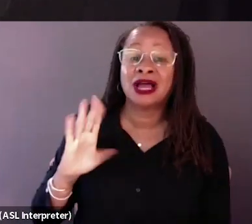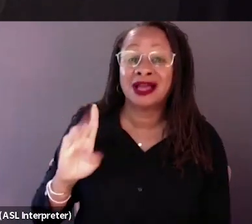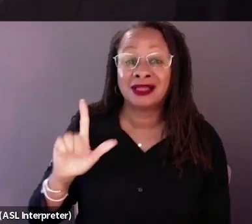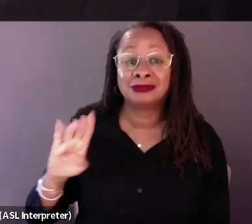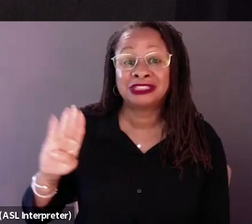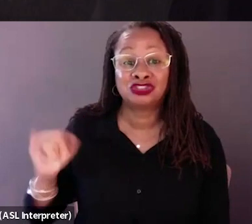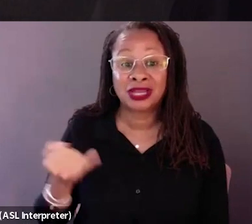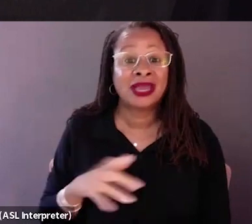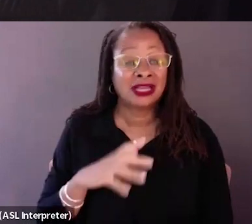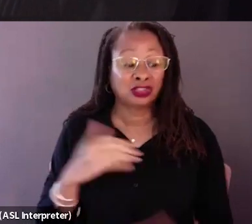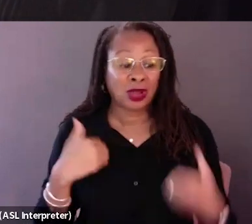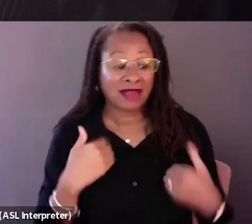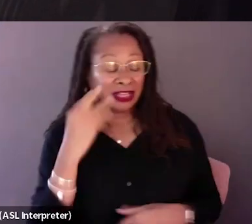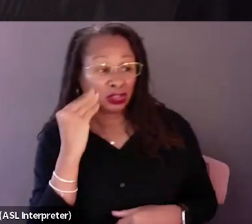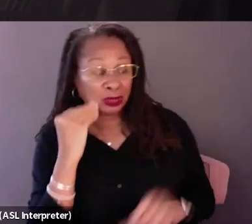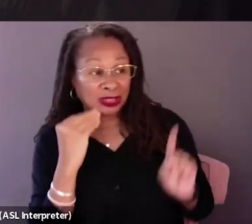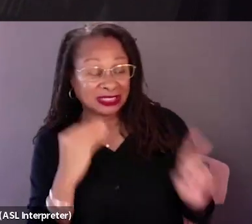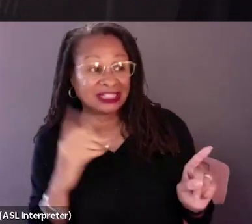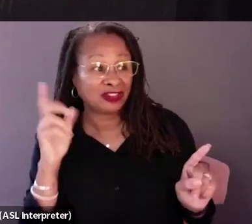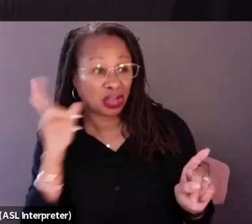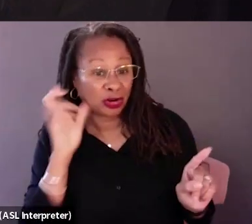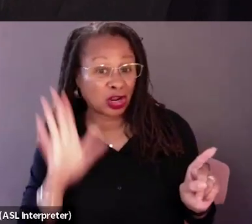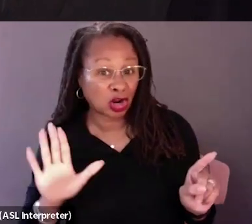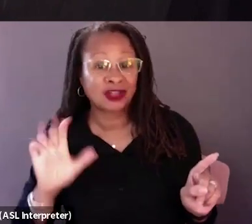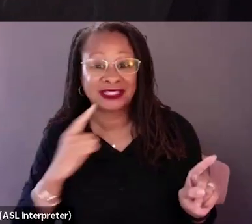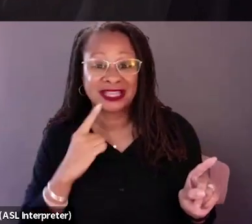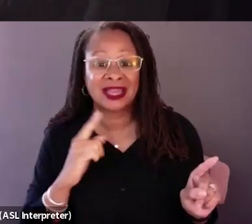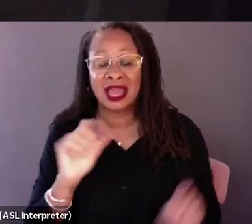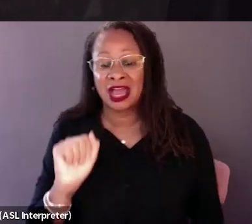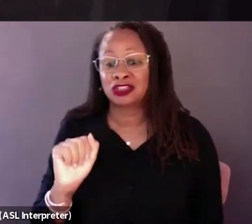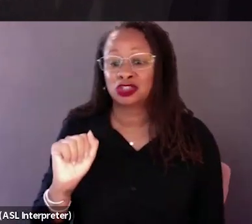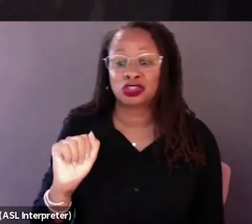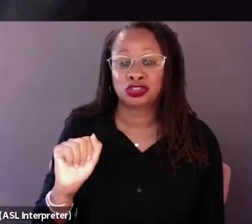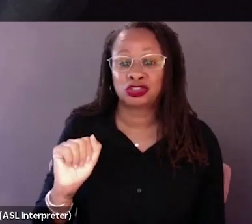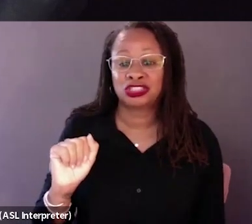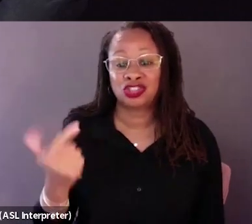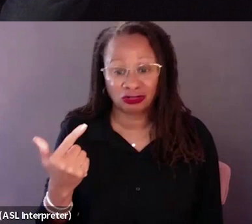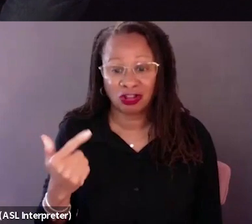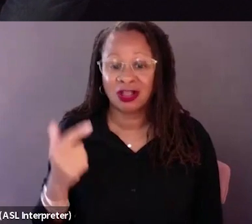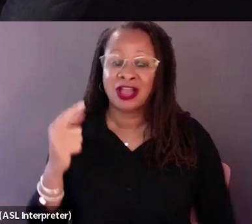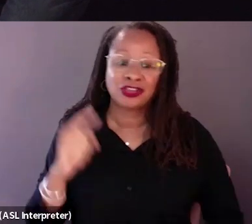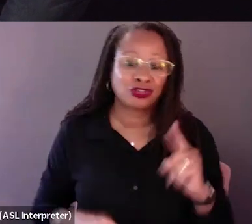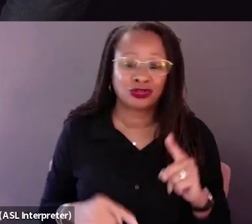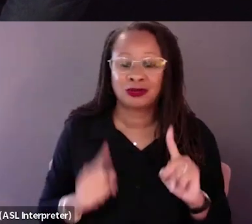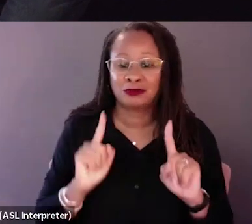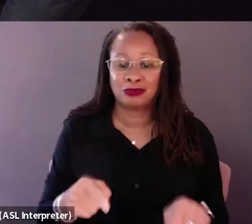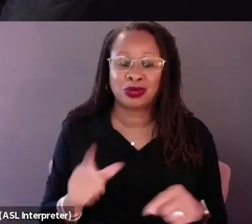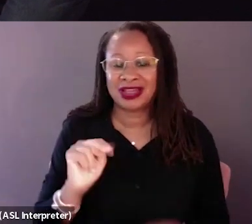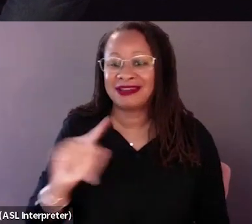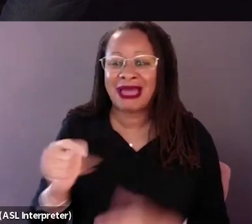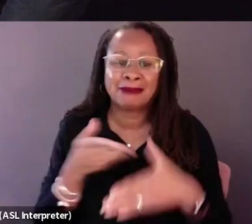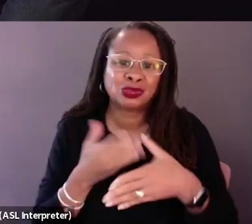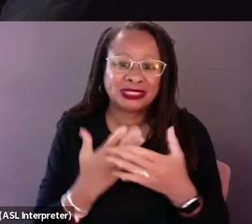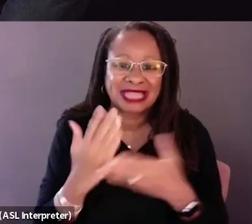of hearing her say, the Attorney General, you know, you couldn't put a gnat between his hands, you know, like, and so